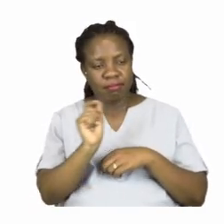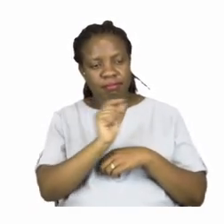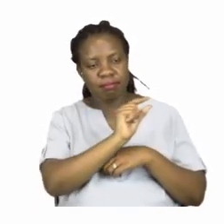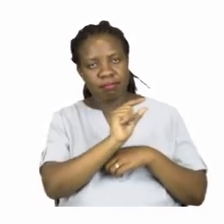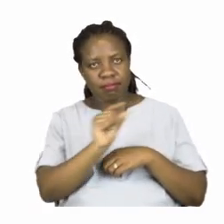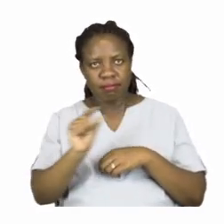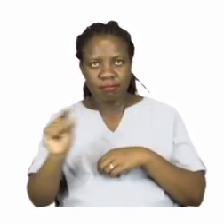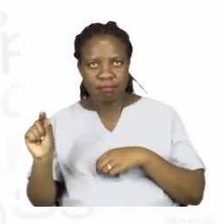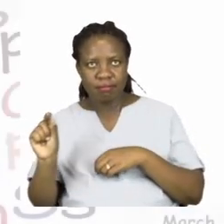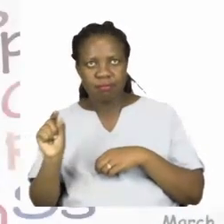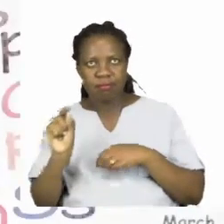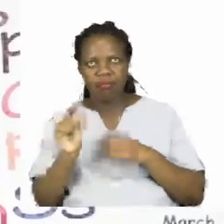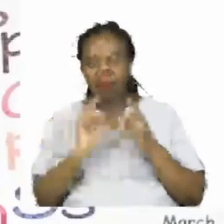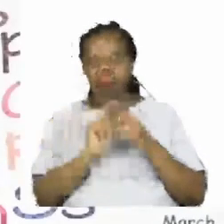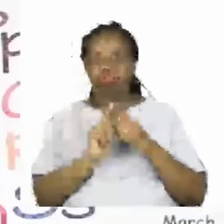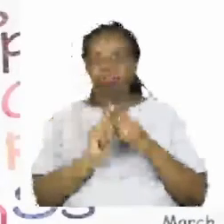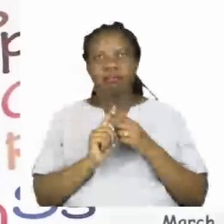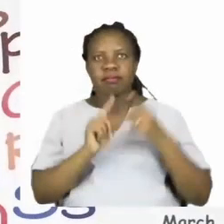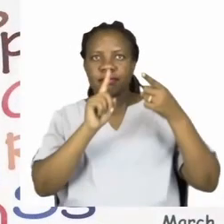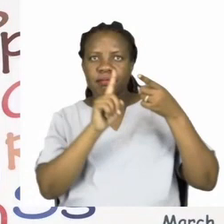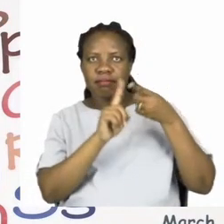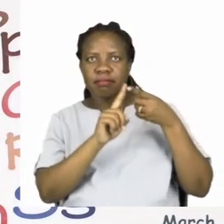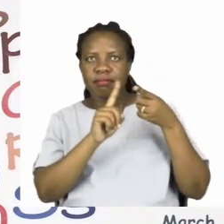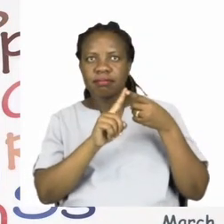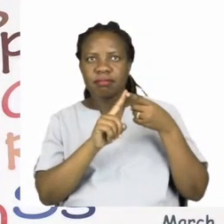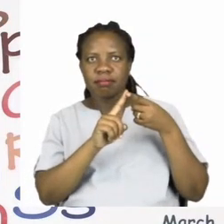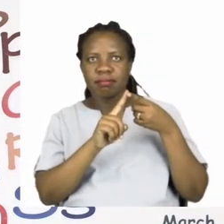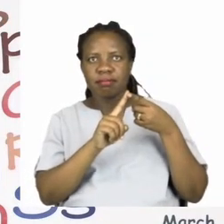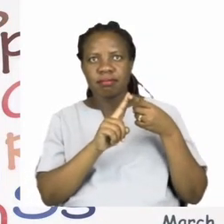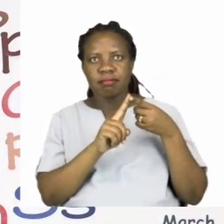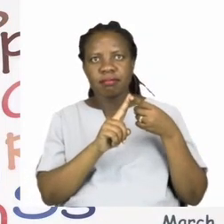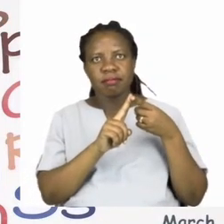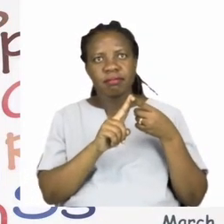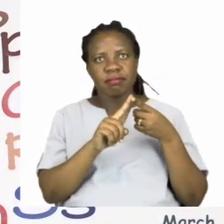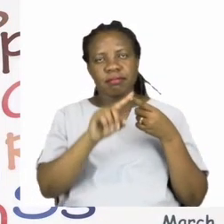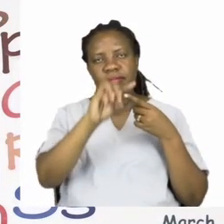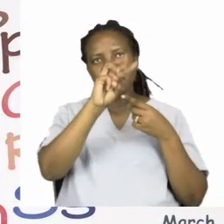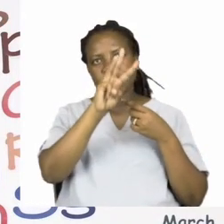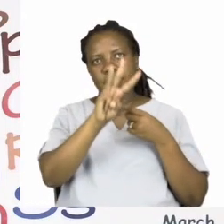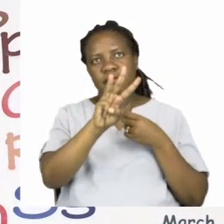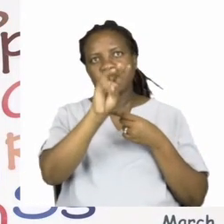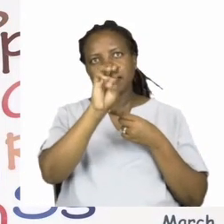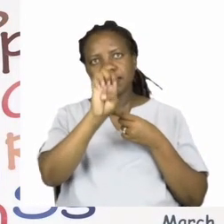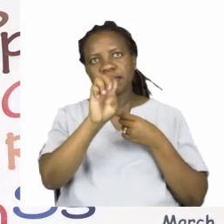together. Now, we have the words went,